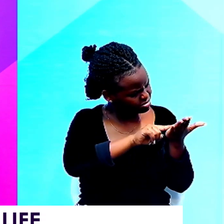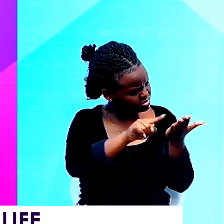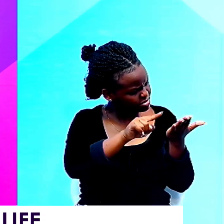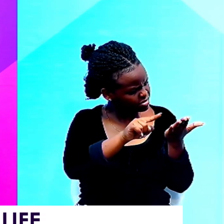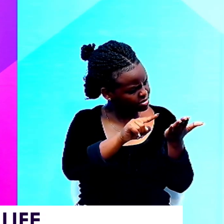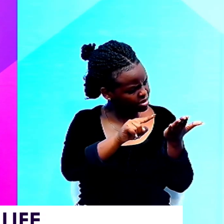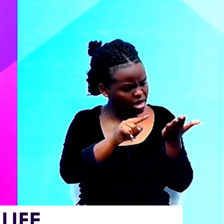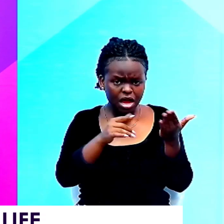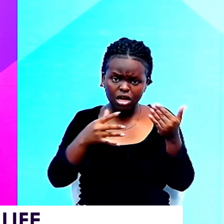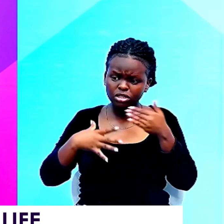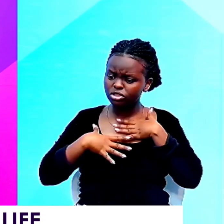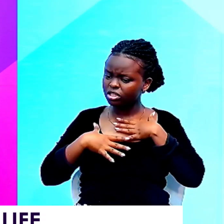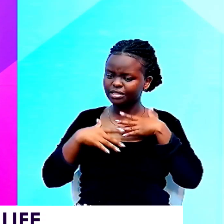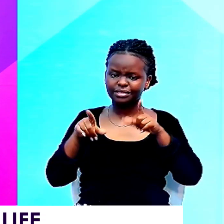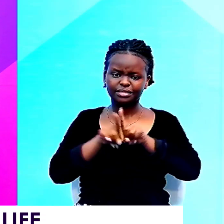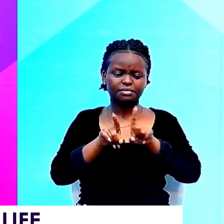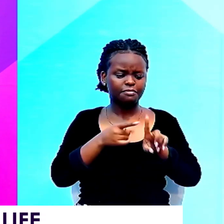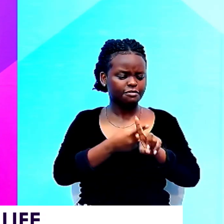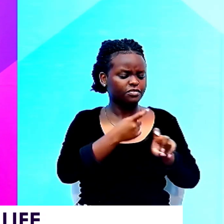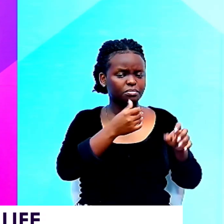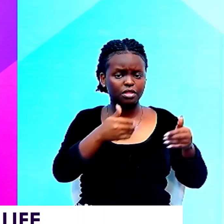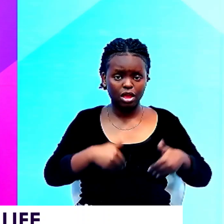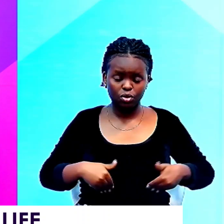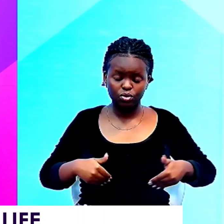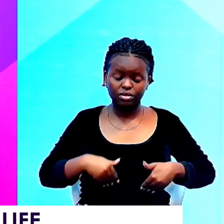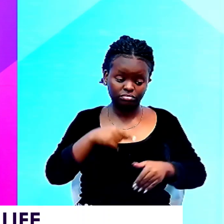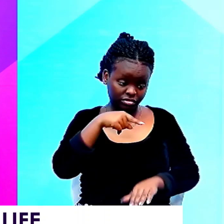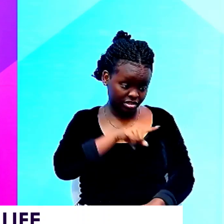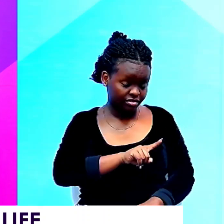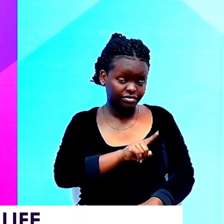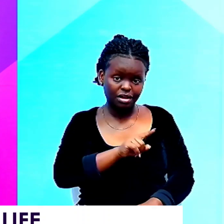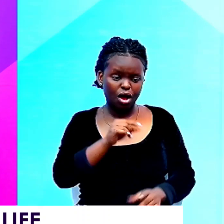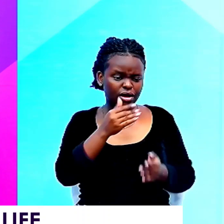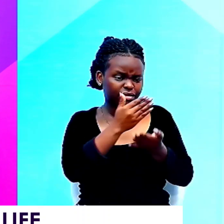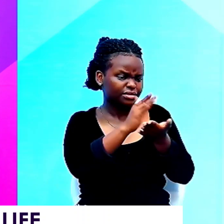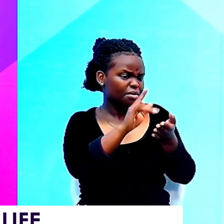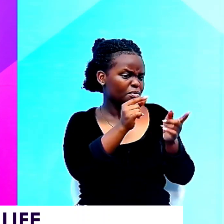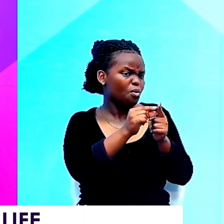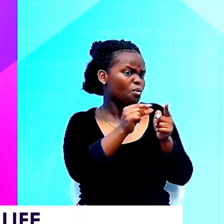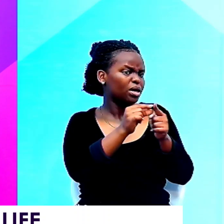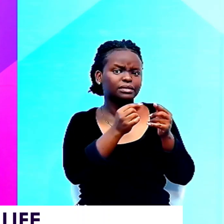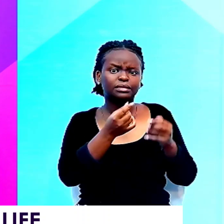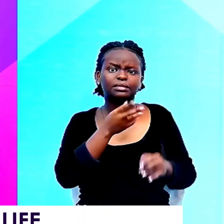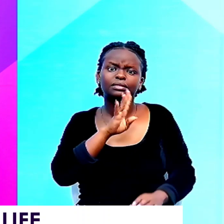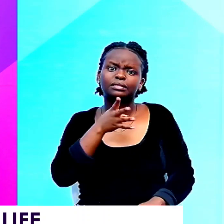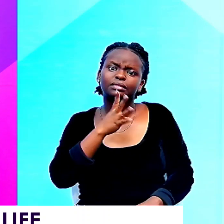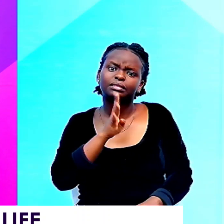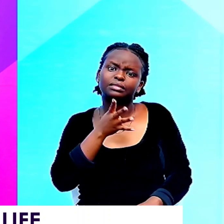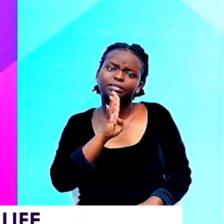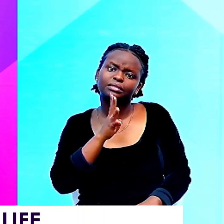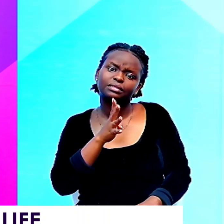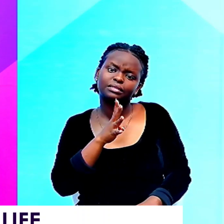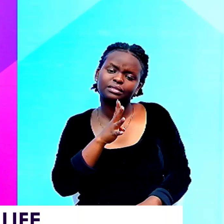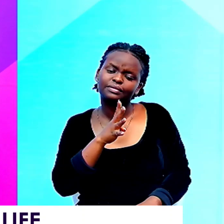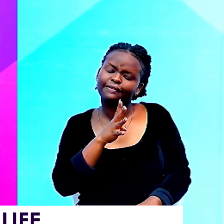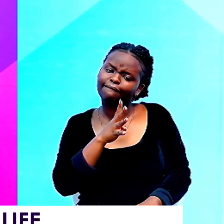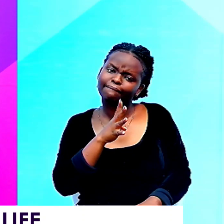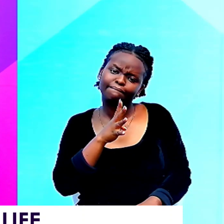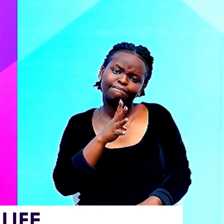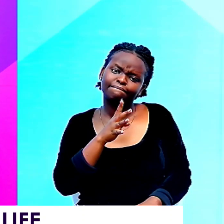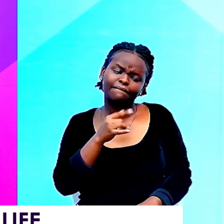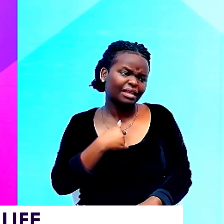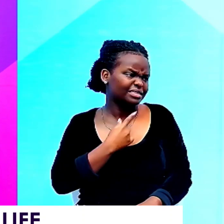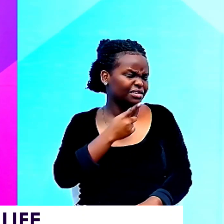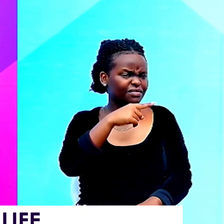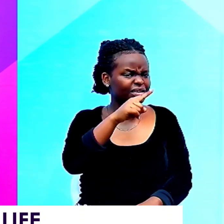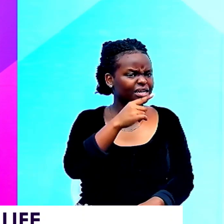also from the youths themselves. Some of the words that they brought out. So, am I right